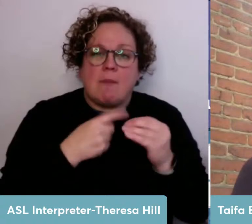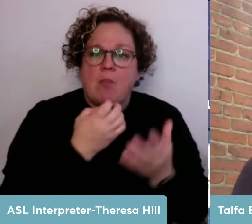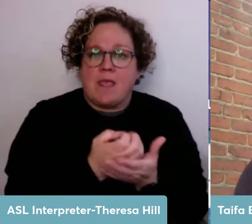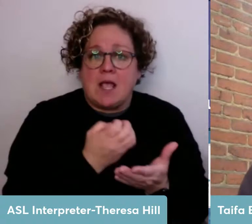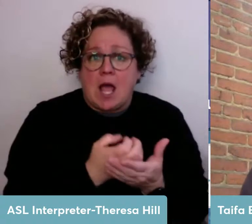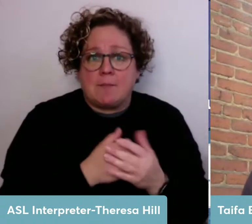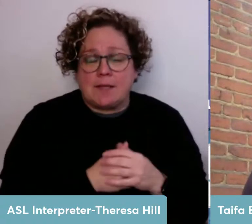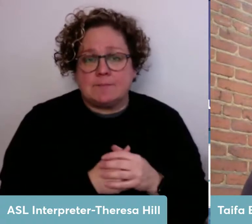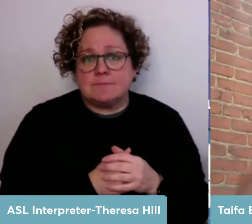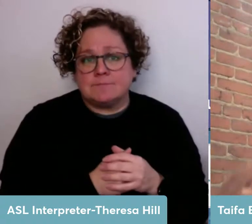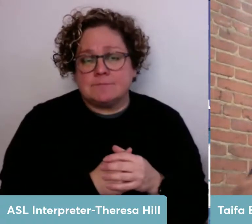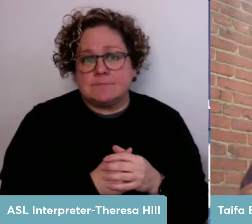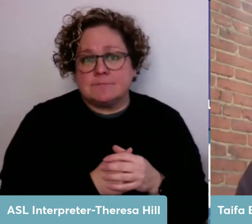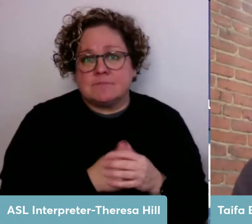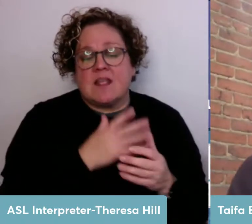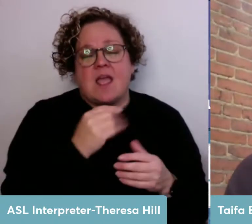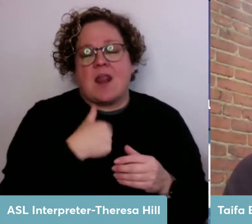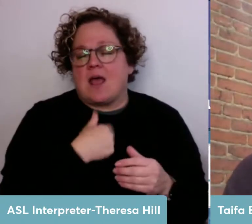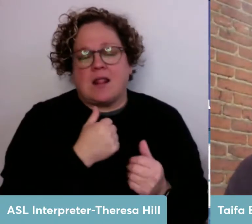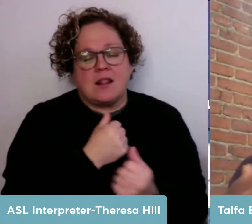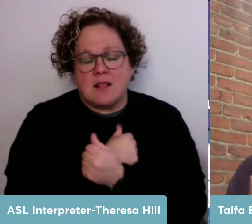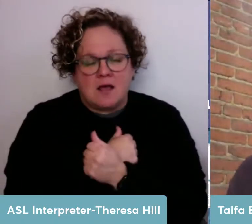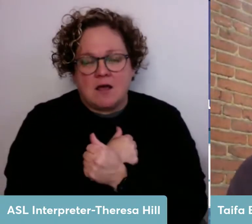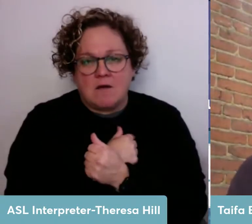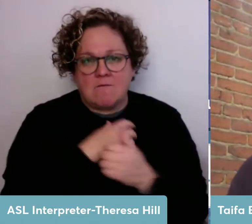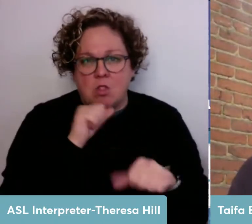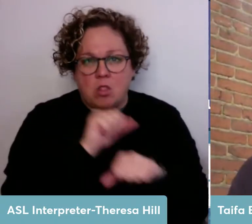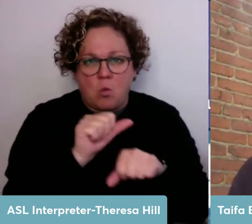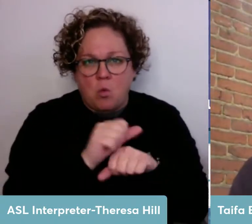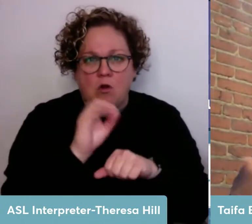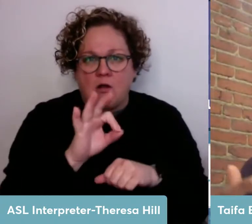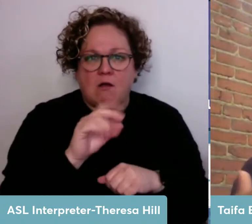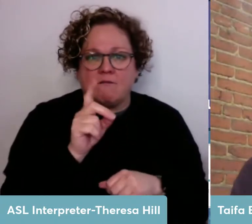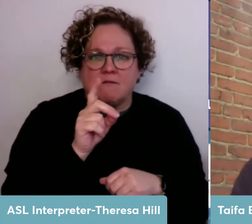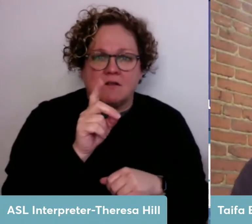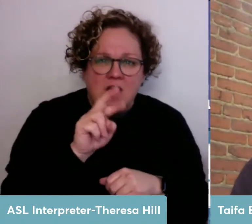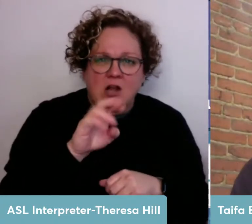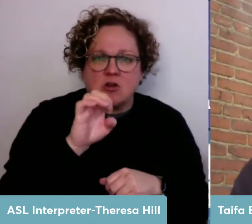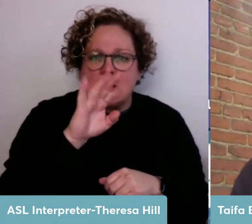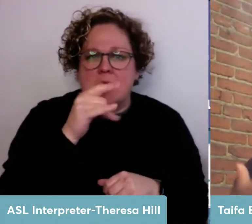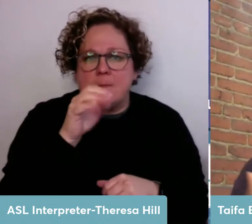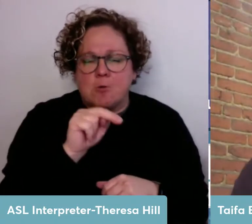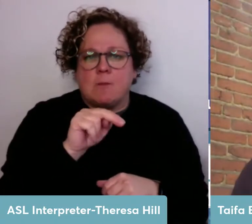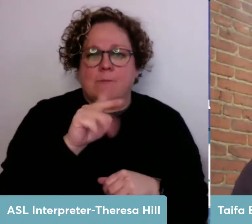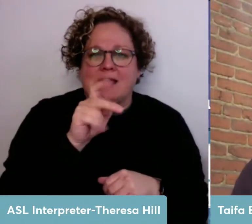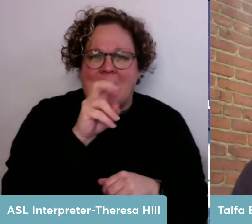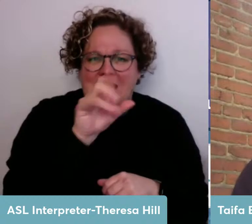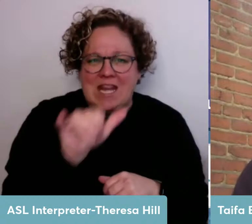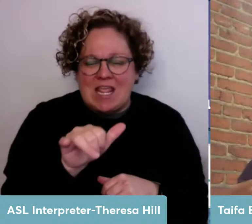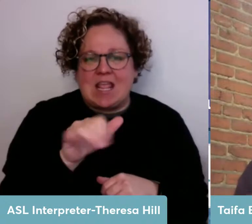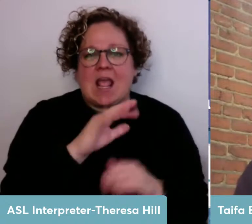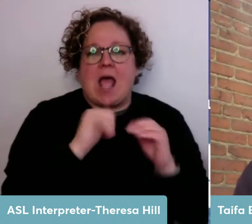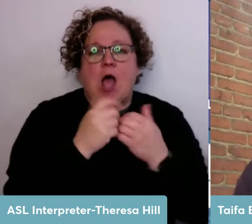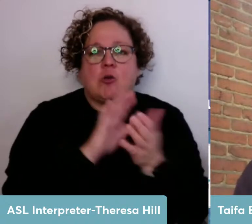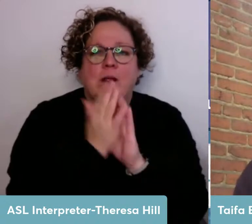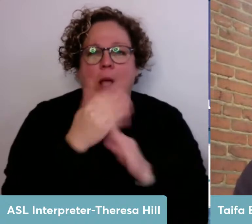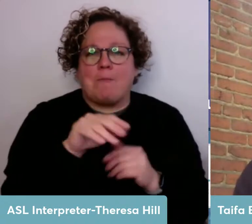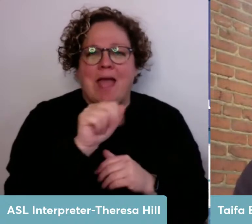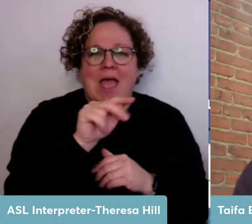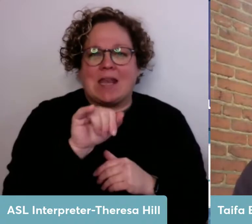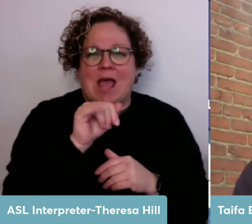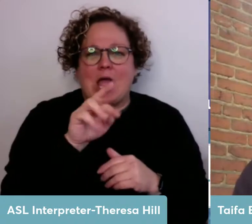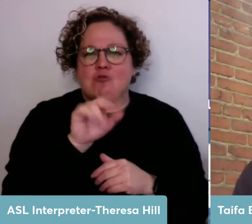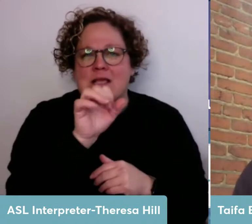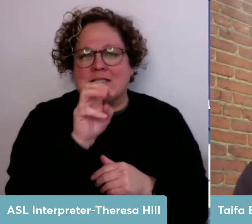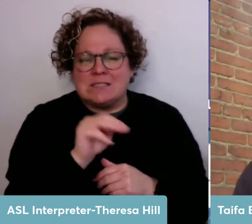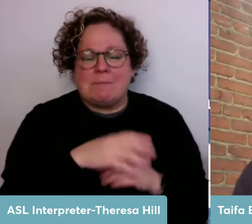economy. And I love the work of Dr. Ibram Kendi and How to Be an Anti-Racist. And one of the things he said